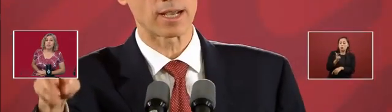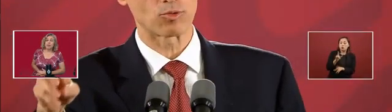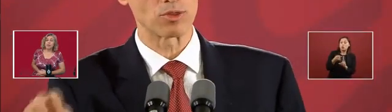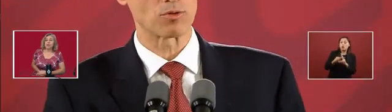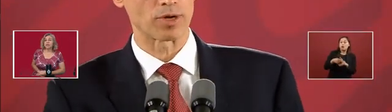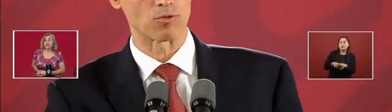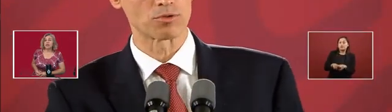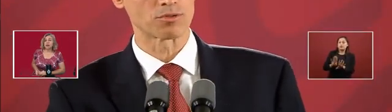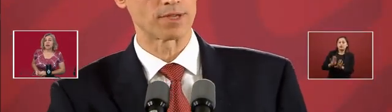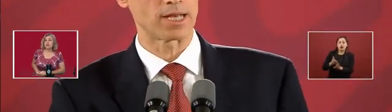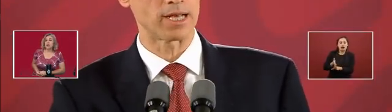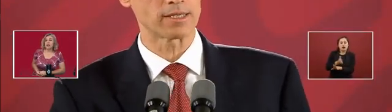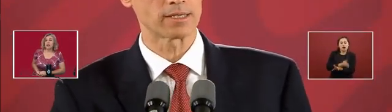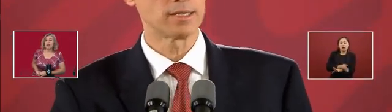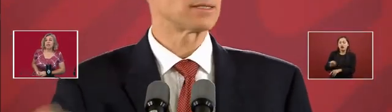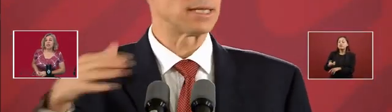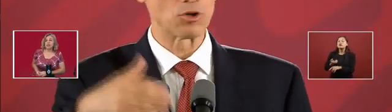states.